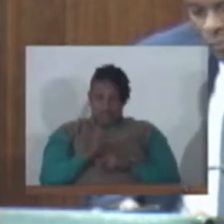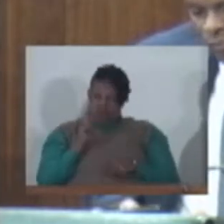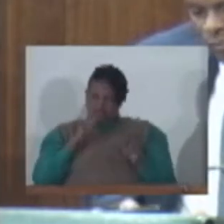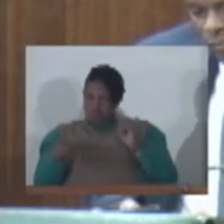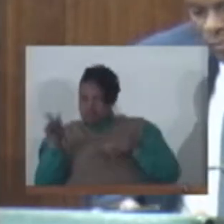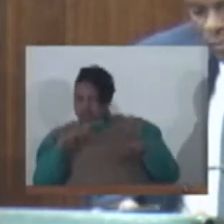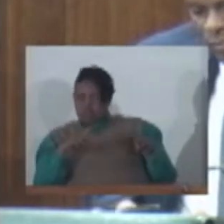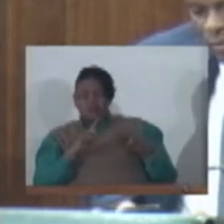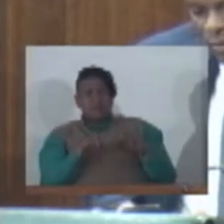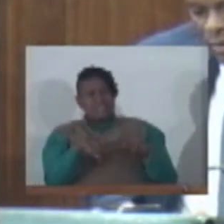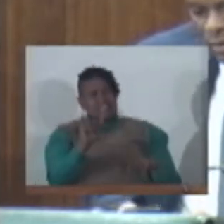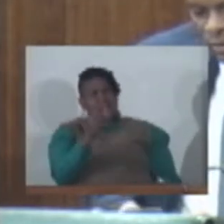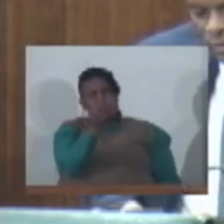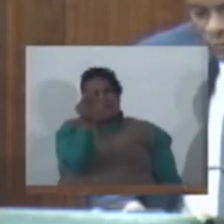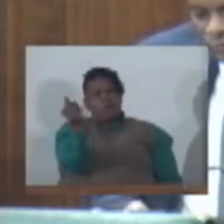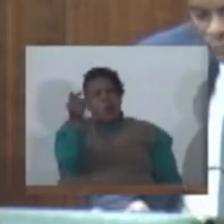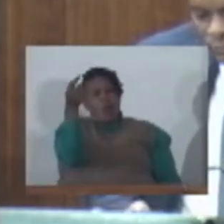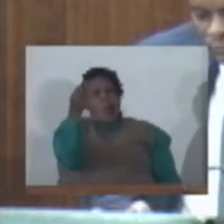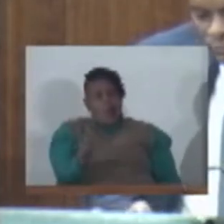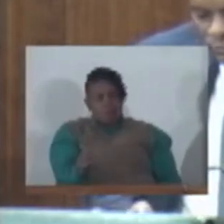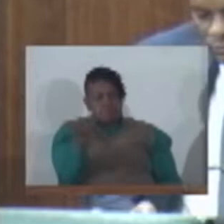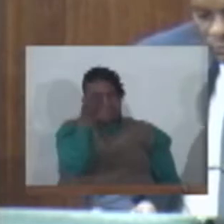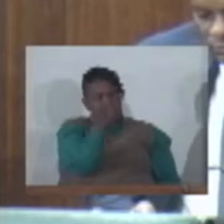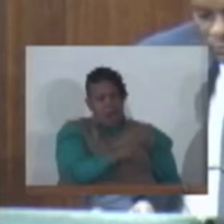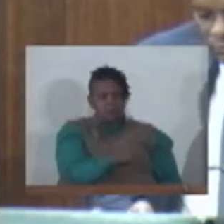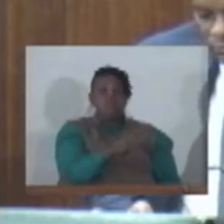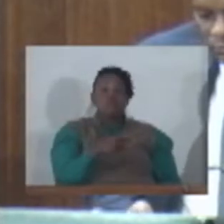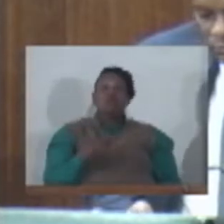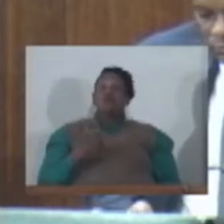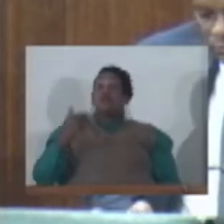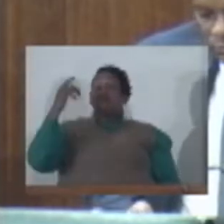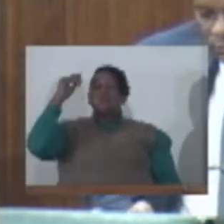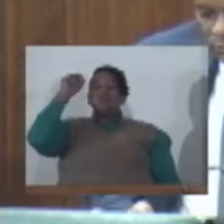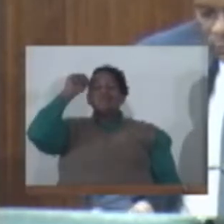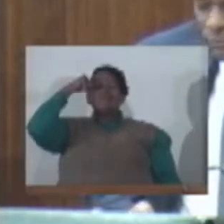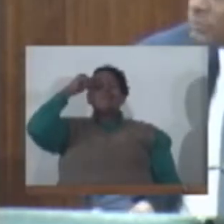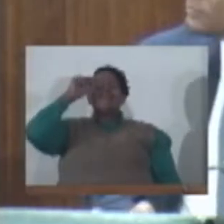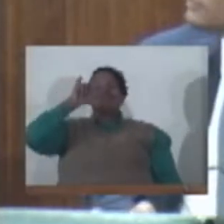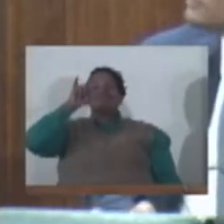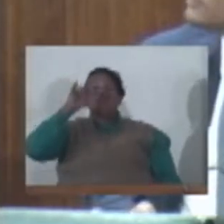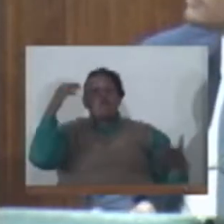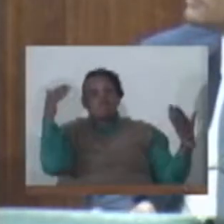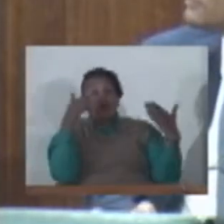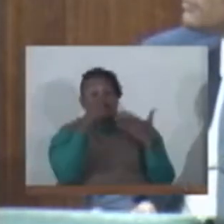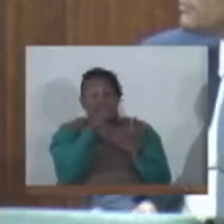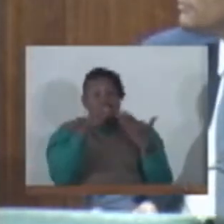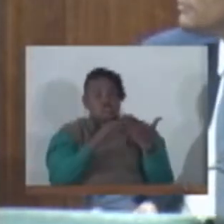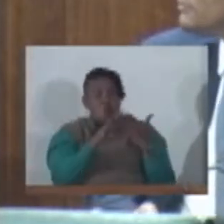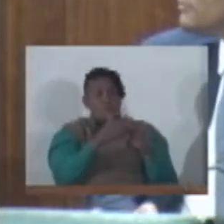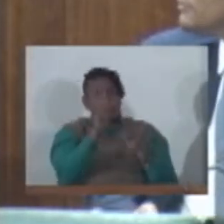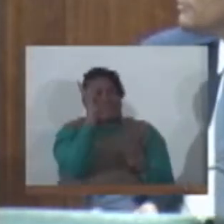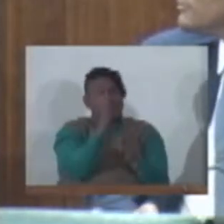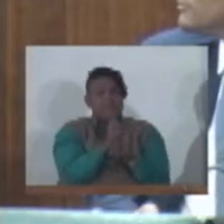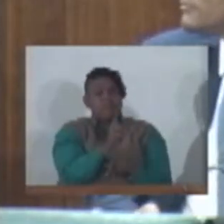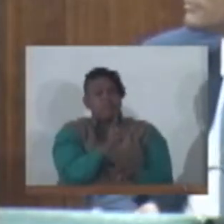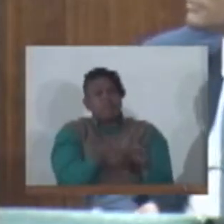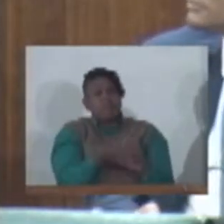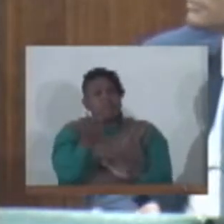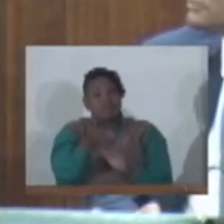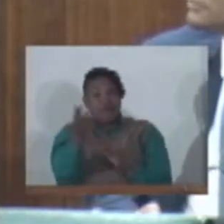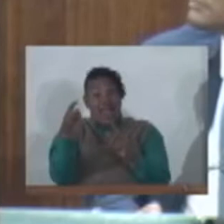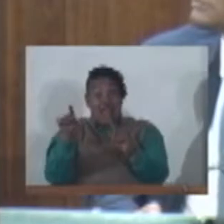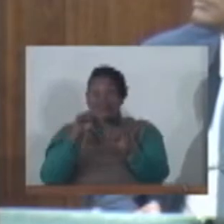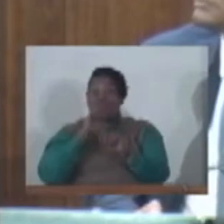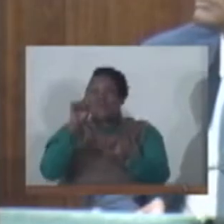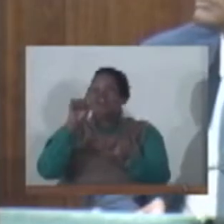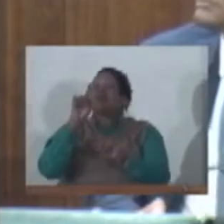been a few incidents which have reminded us that the focus on this community must continue so